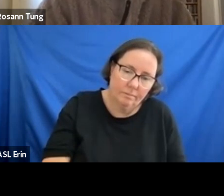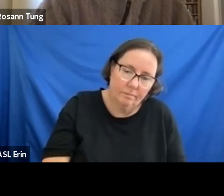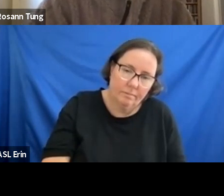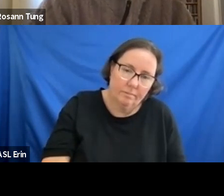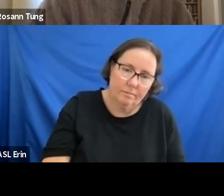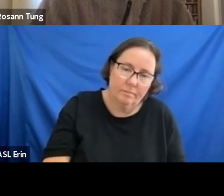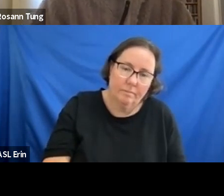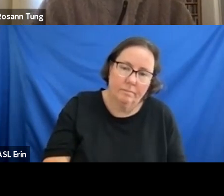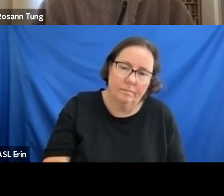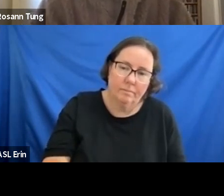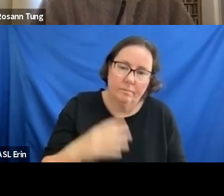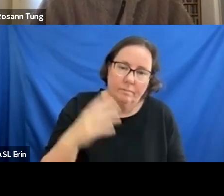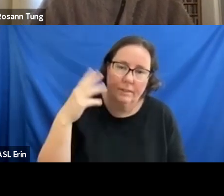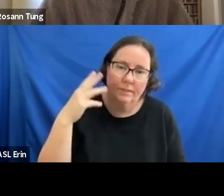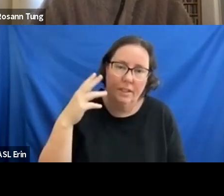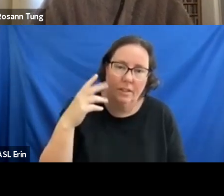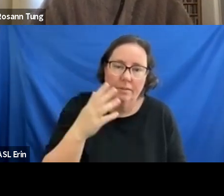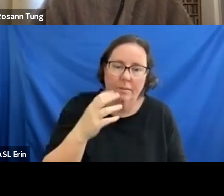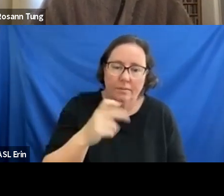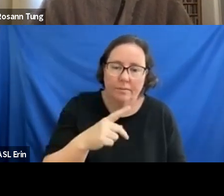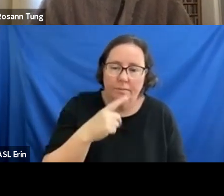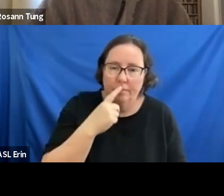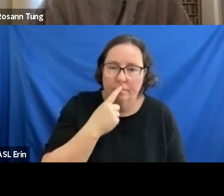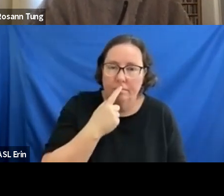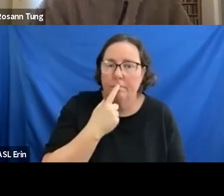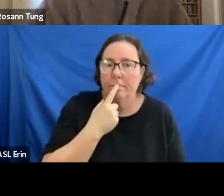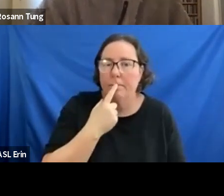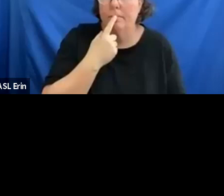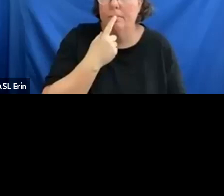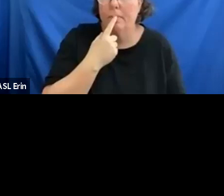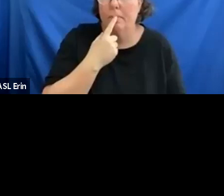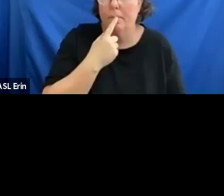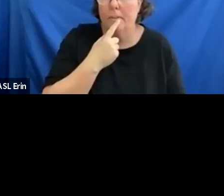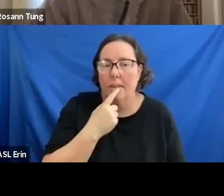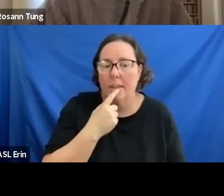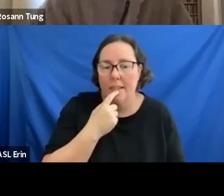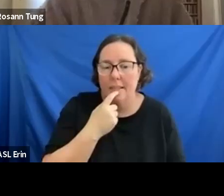Please unmute and start your video. Thank you. Here I go. Start video.